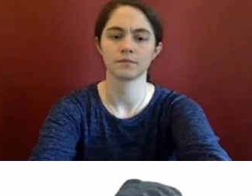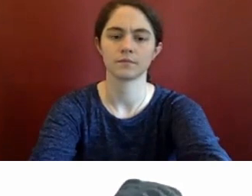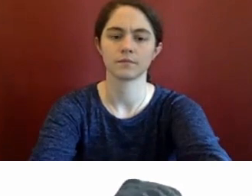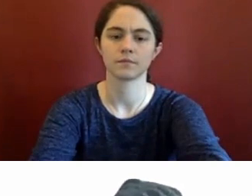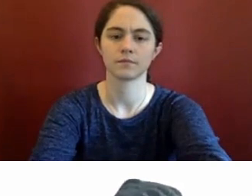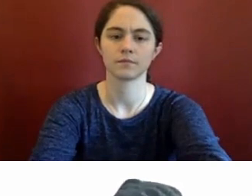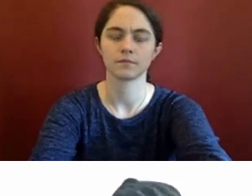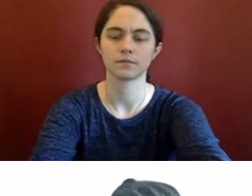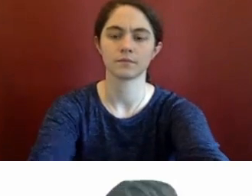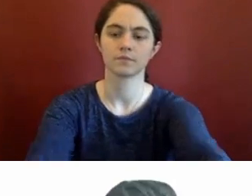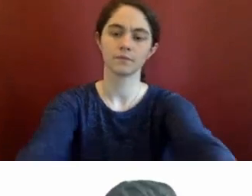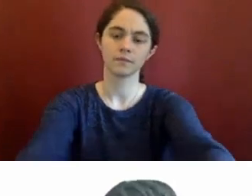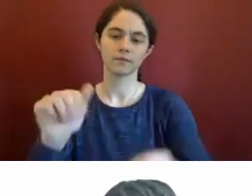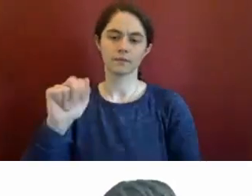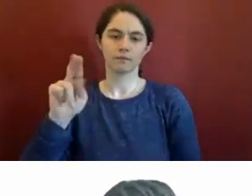Ok.